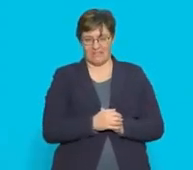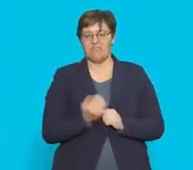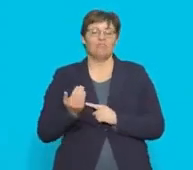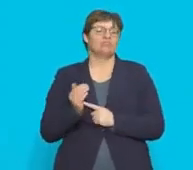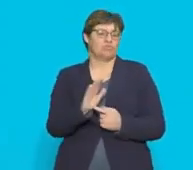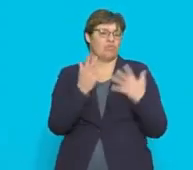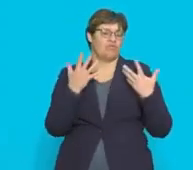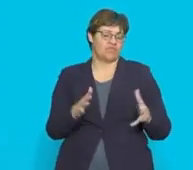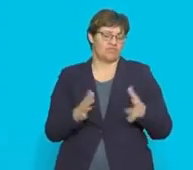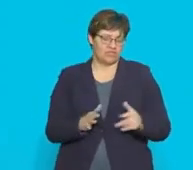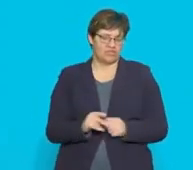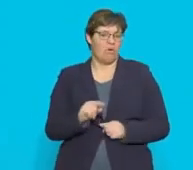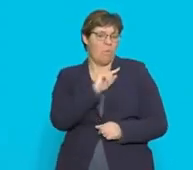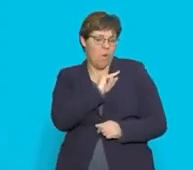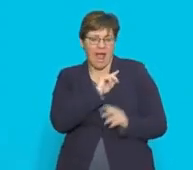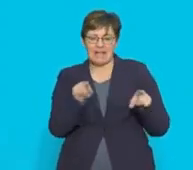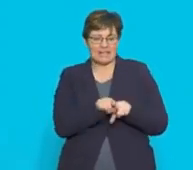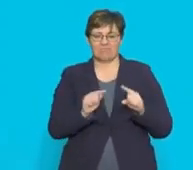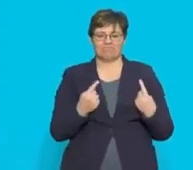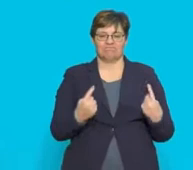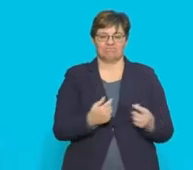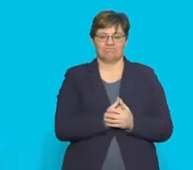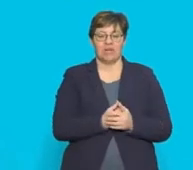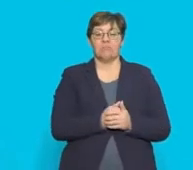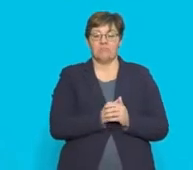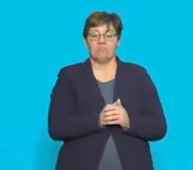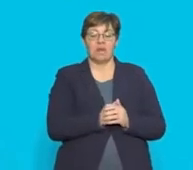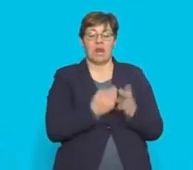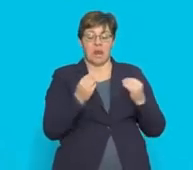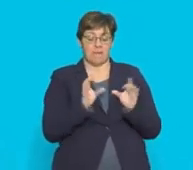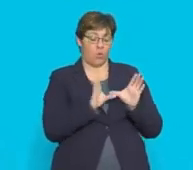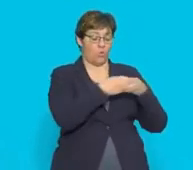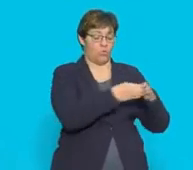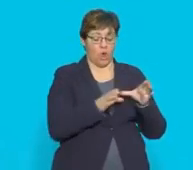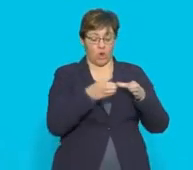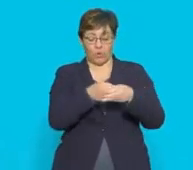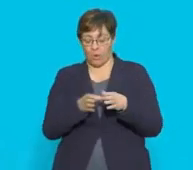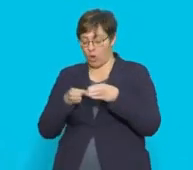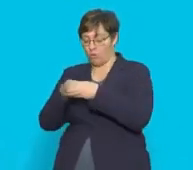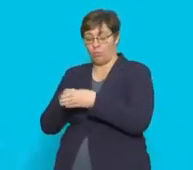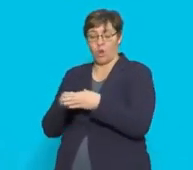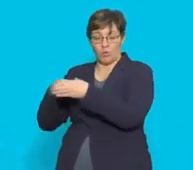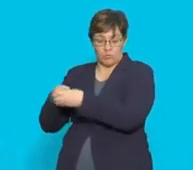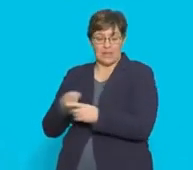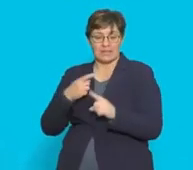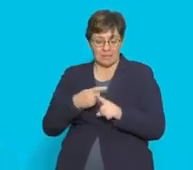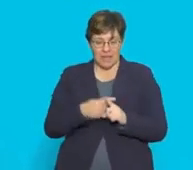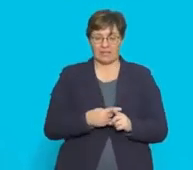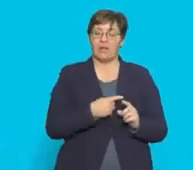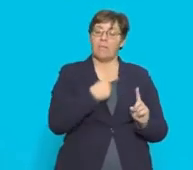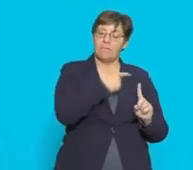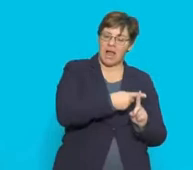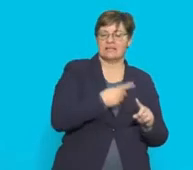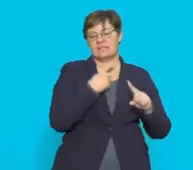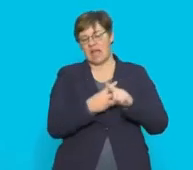have actually showed you why they are not the same. And then if you group numbers based on some operations, I promise you it